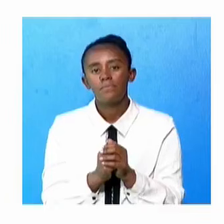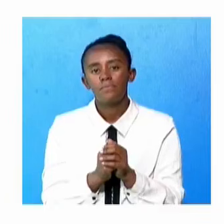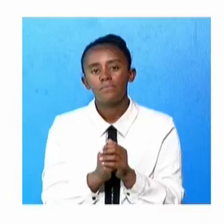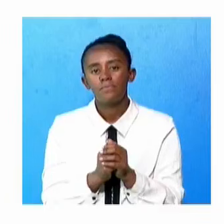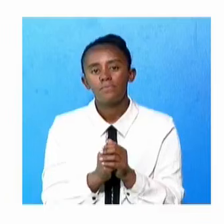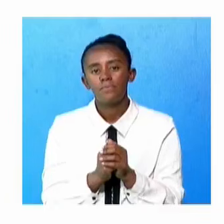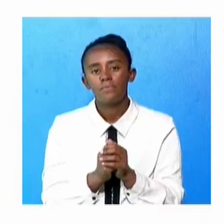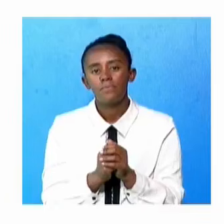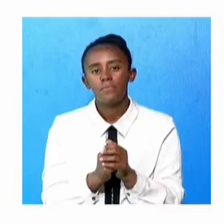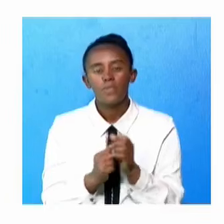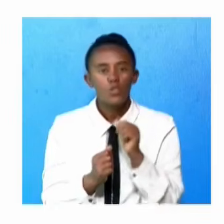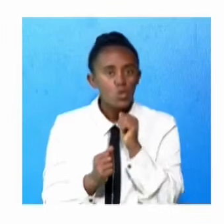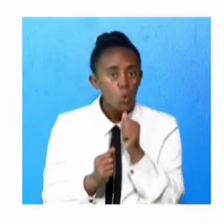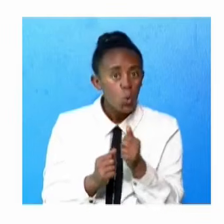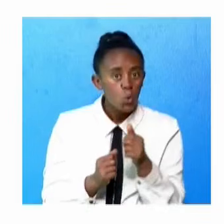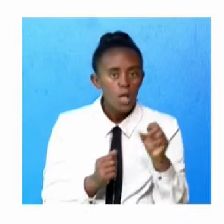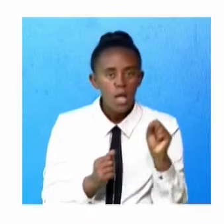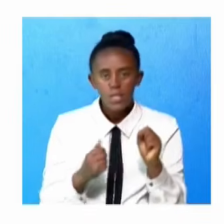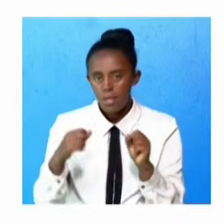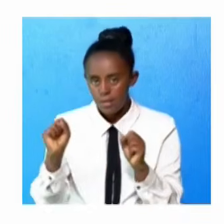not as,